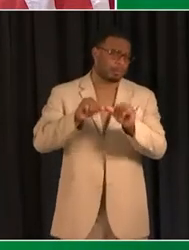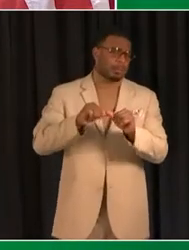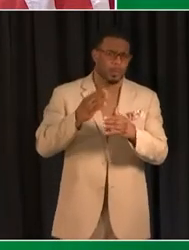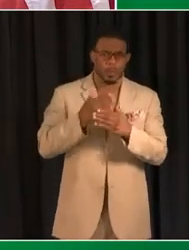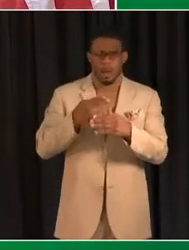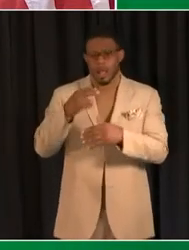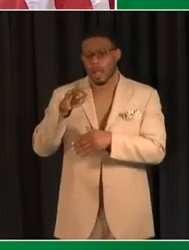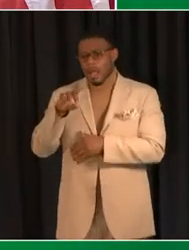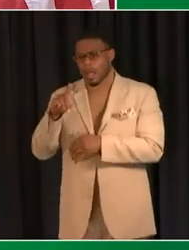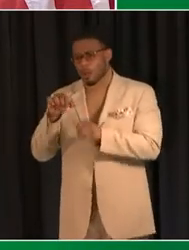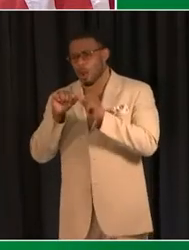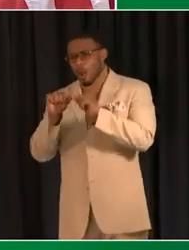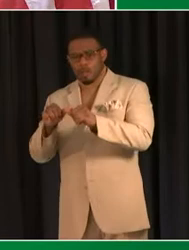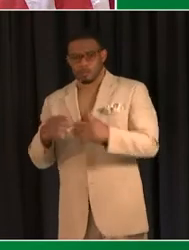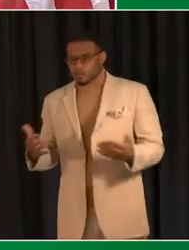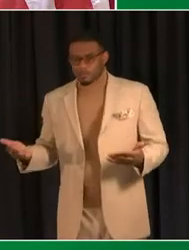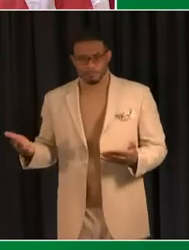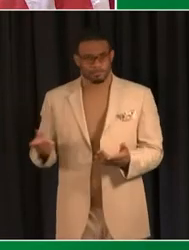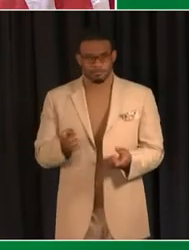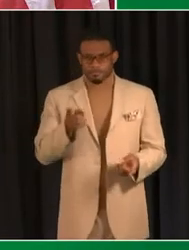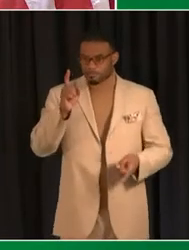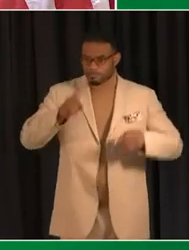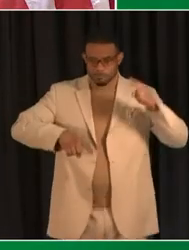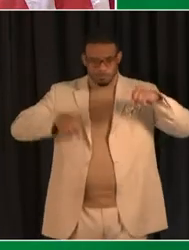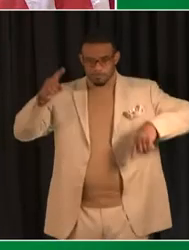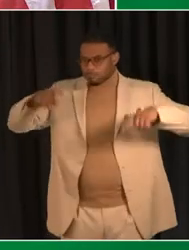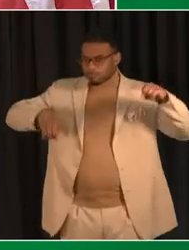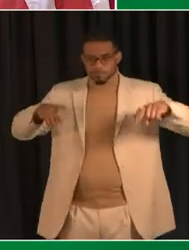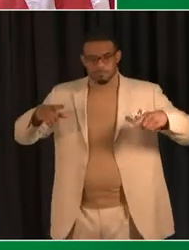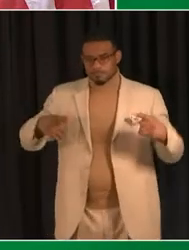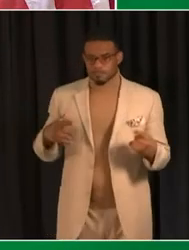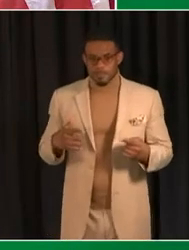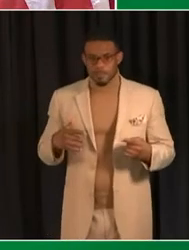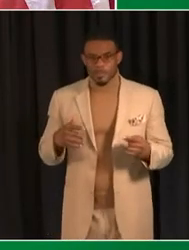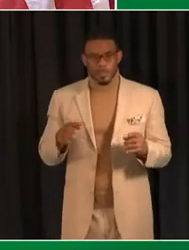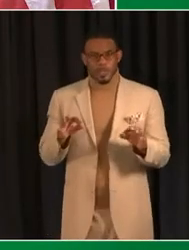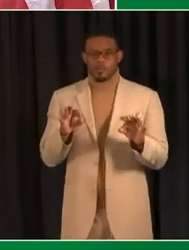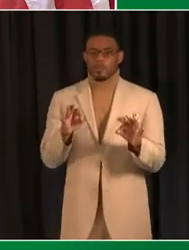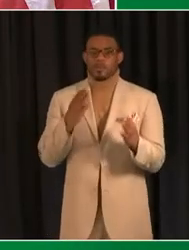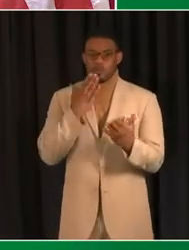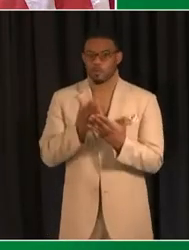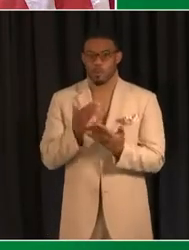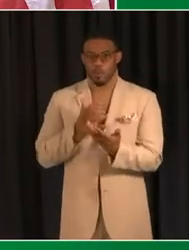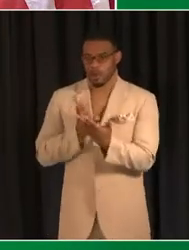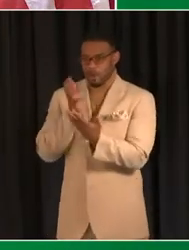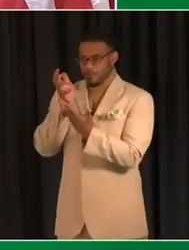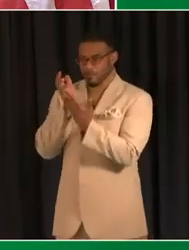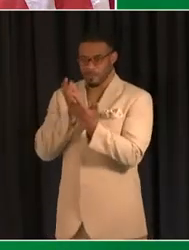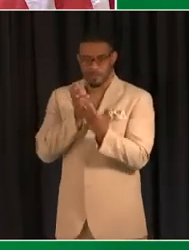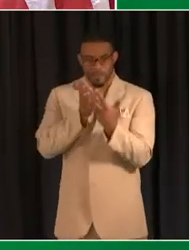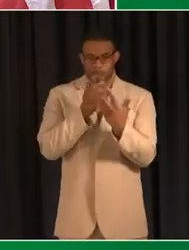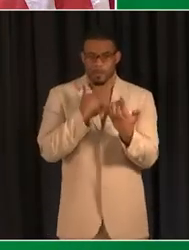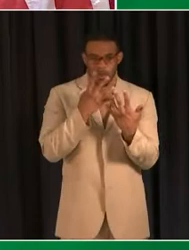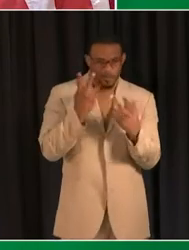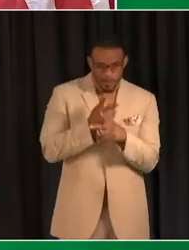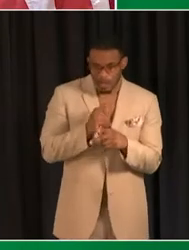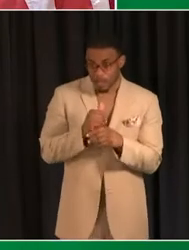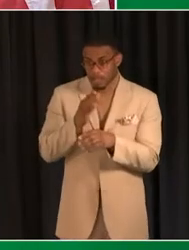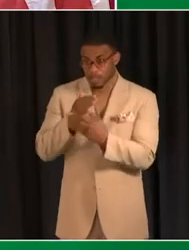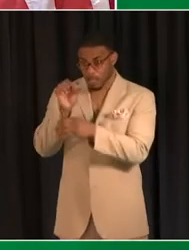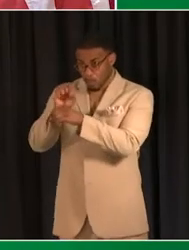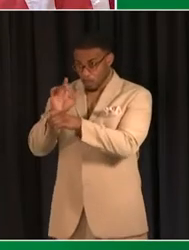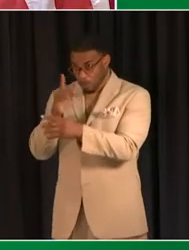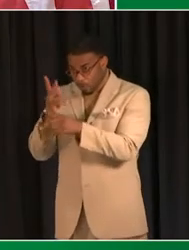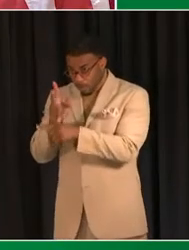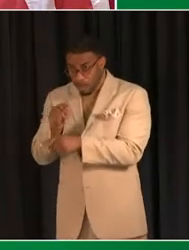looking at more of that hybrid model long-term and doing longer commitments. But all that, to Allison's point, we are figuring it out.